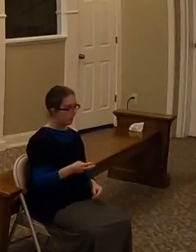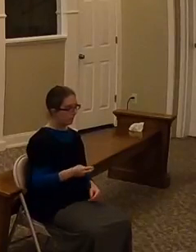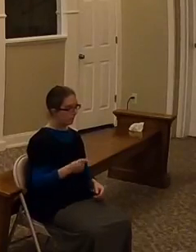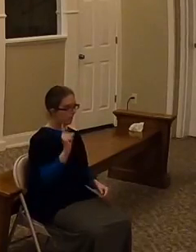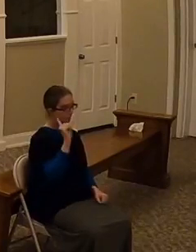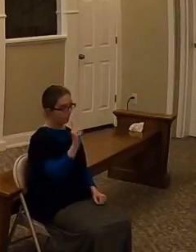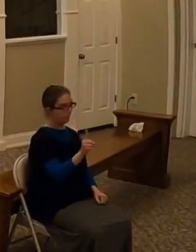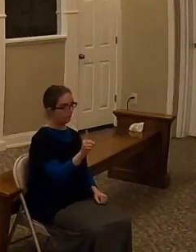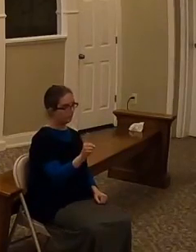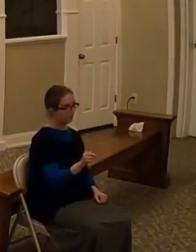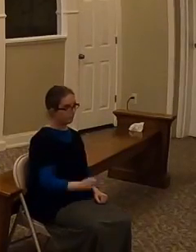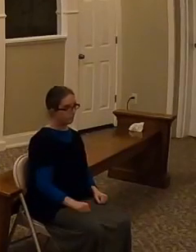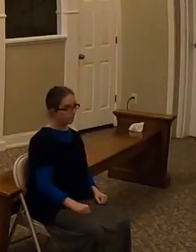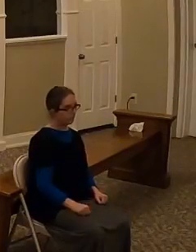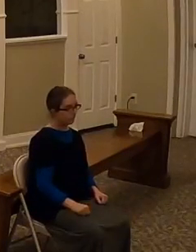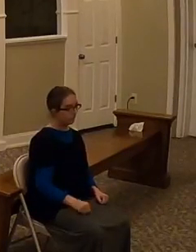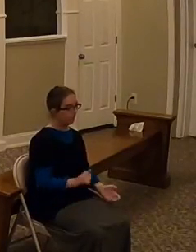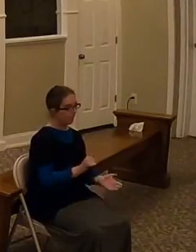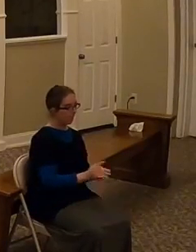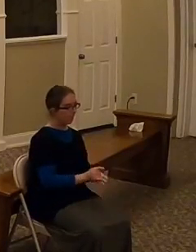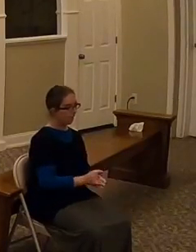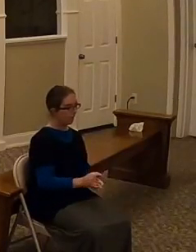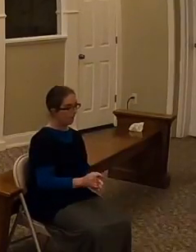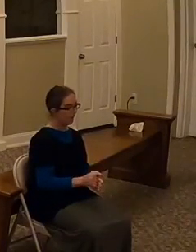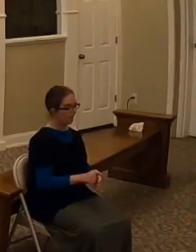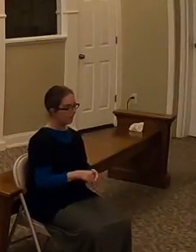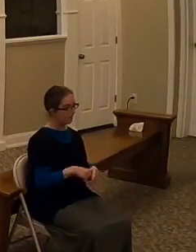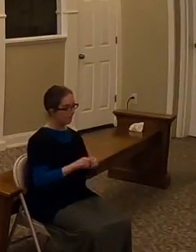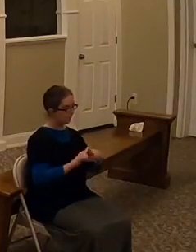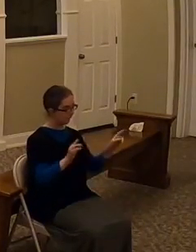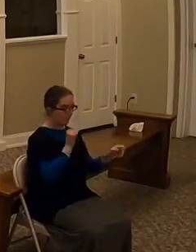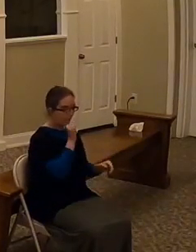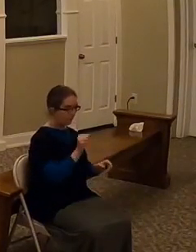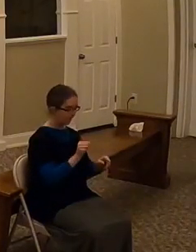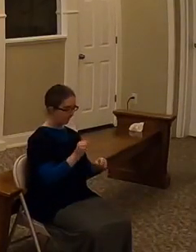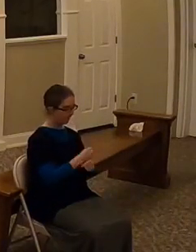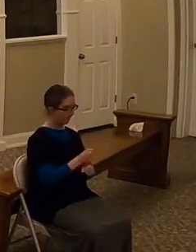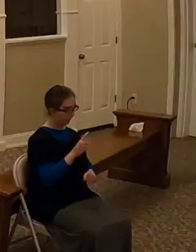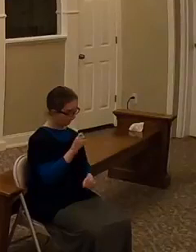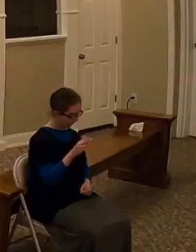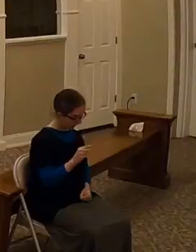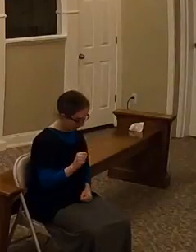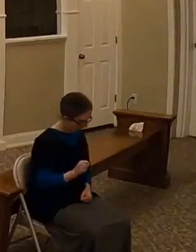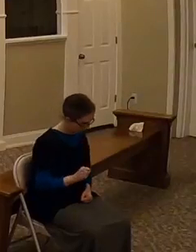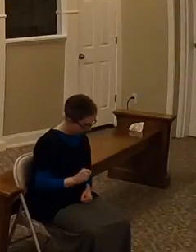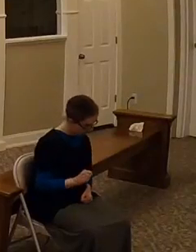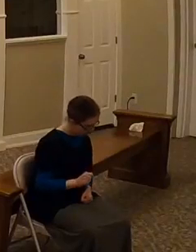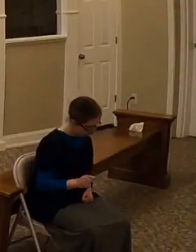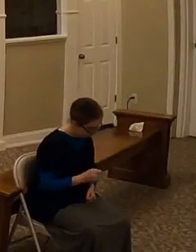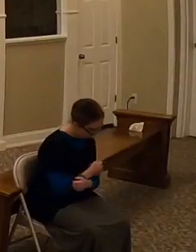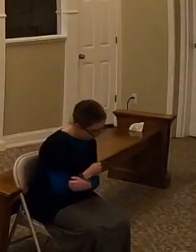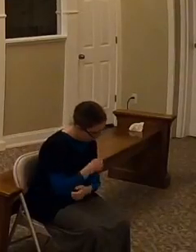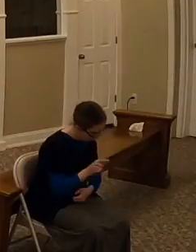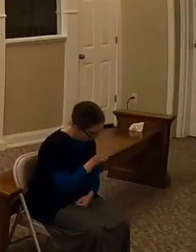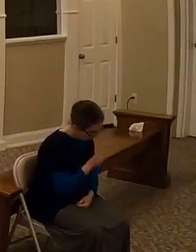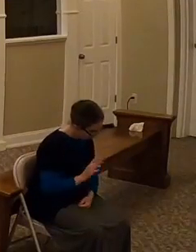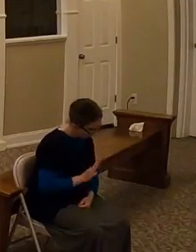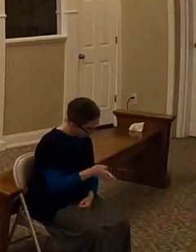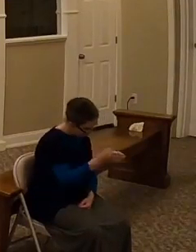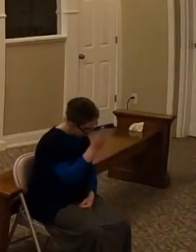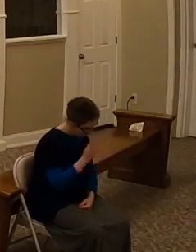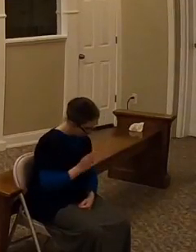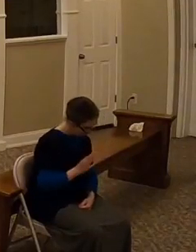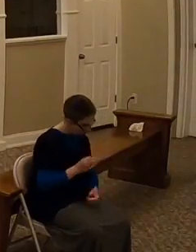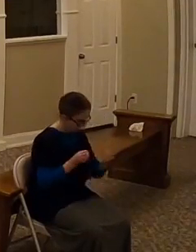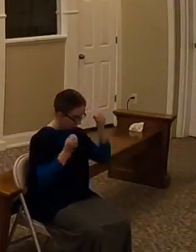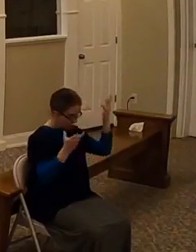We're one. Amen. And that's where the difference is made. Now, Deuteronomy 30:20 said that thou mayest love the Lord thy God, thou